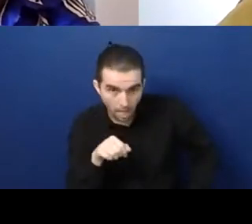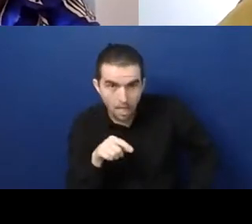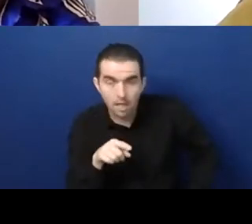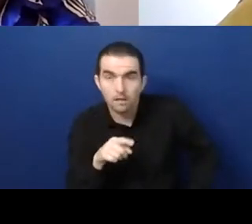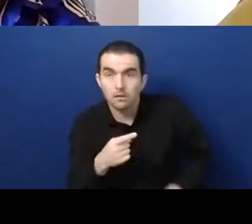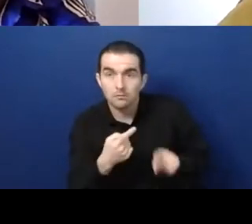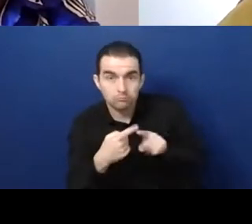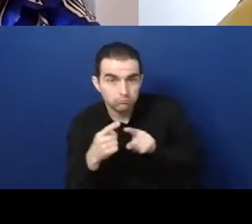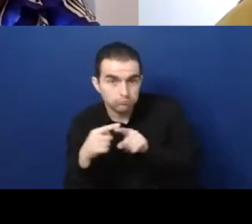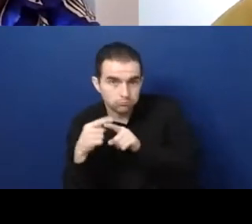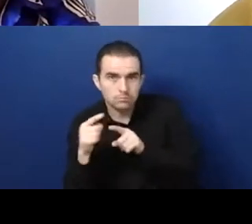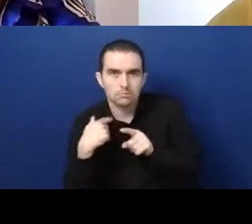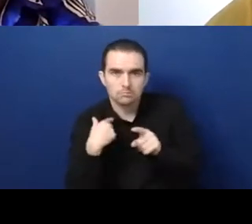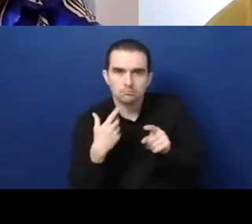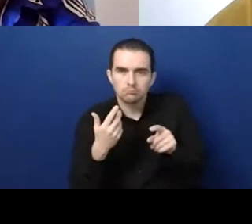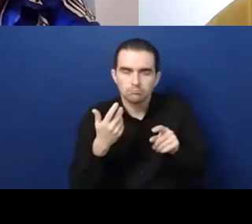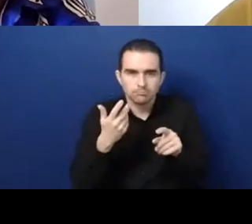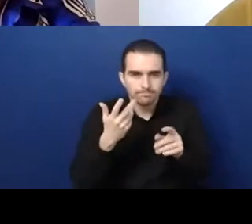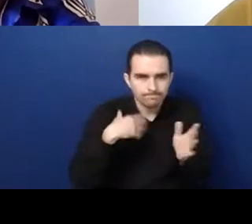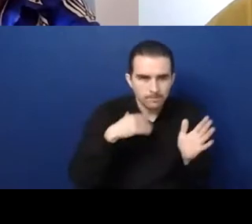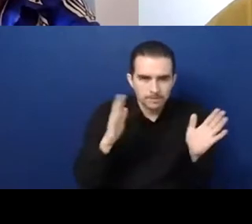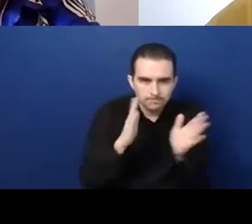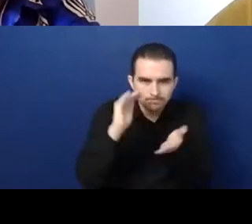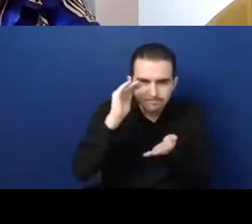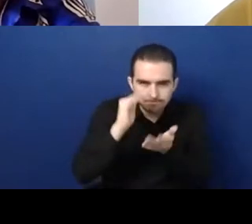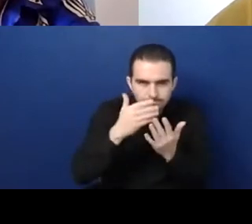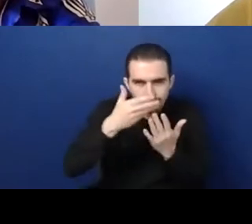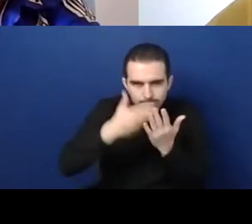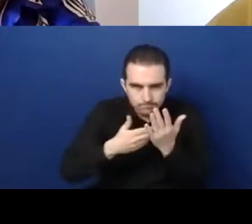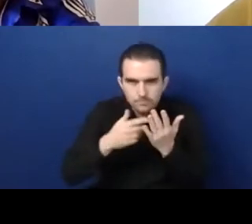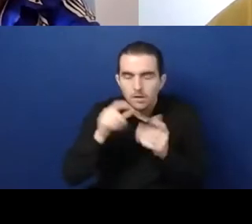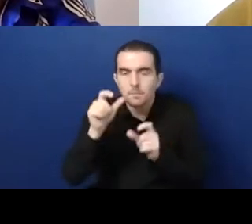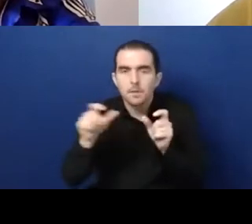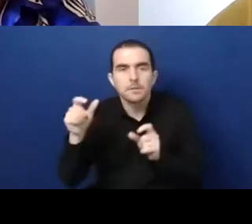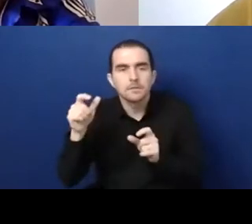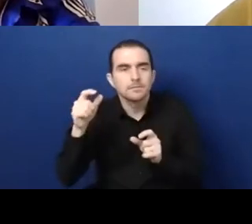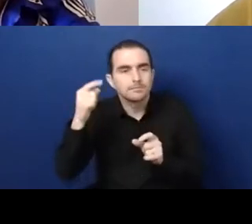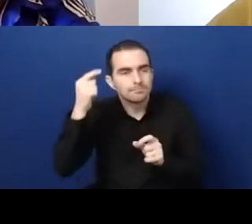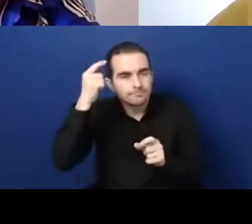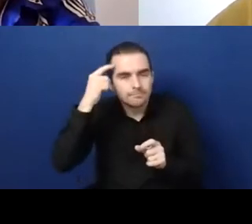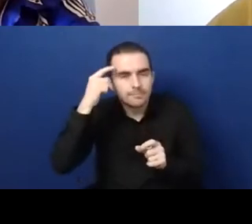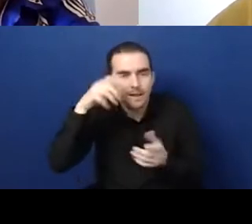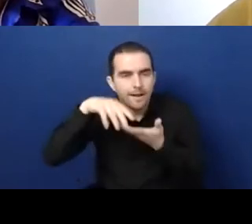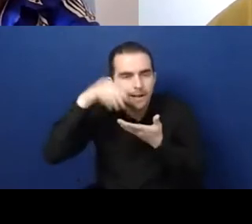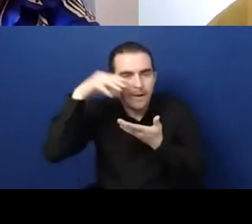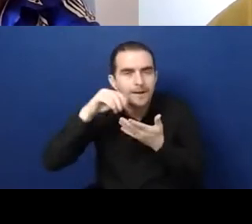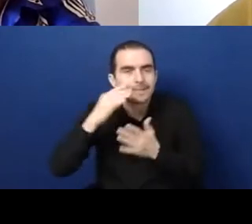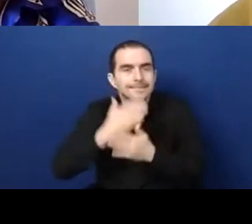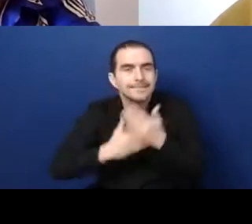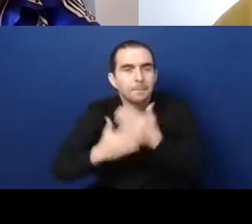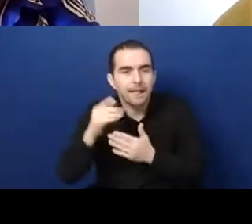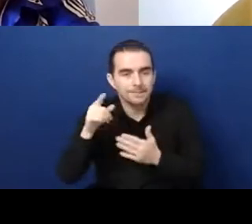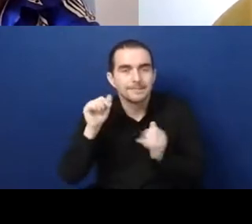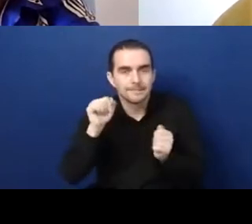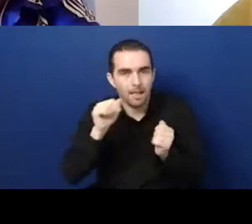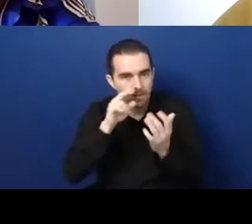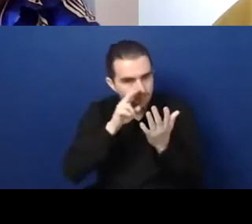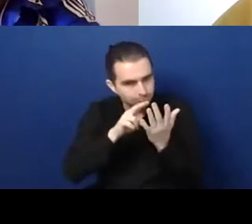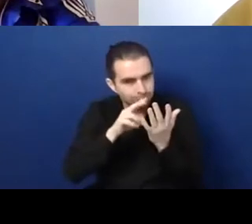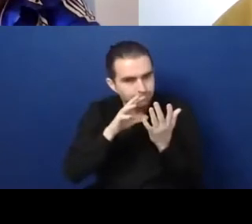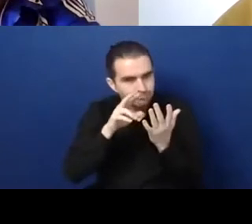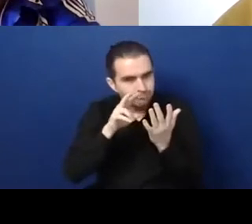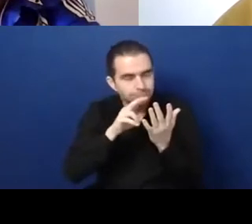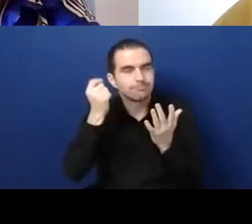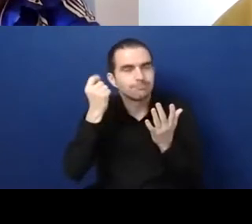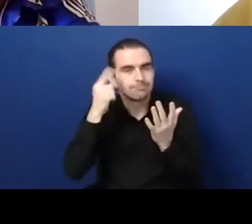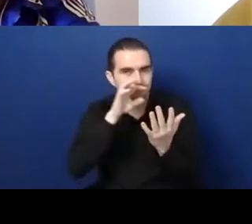we produce at Sightsavers are screen reader, are accessible for screen readers, and